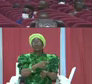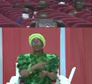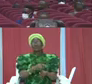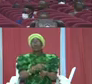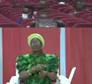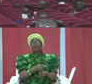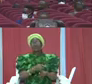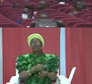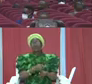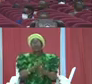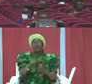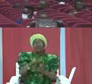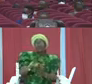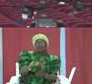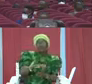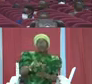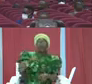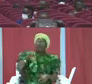you slow down,